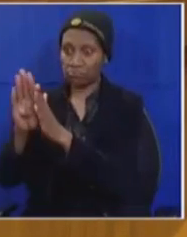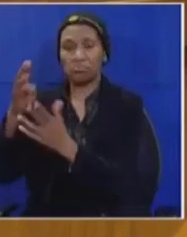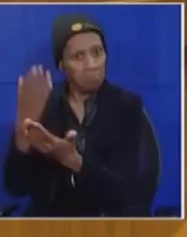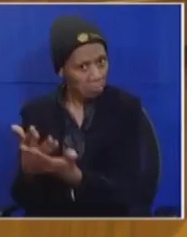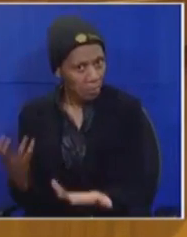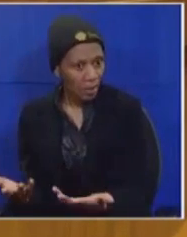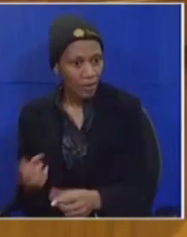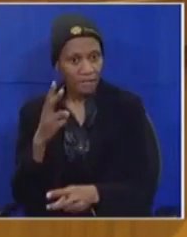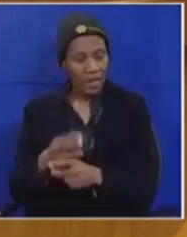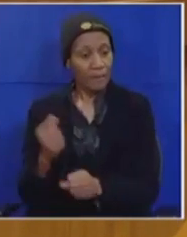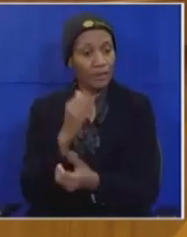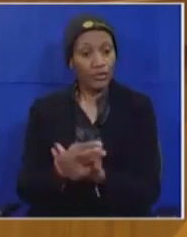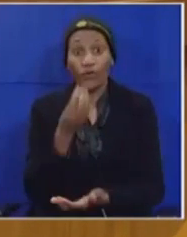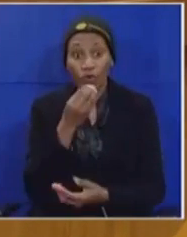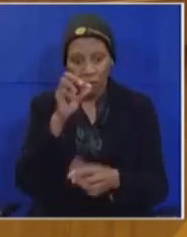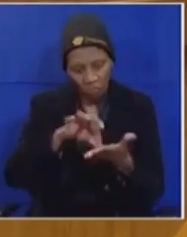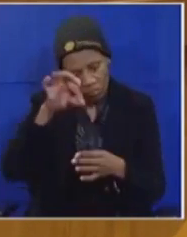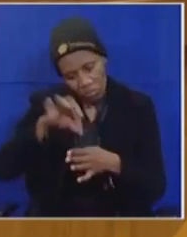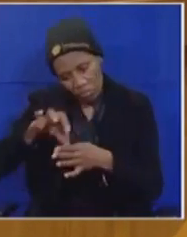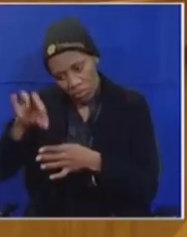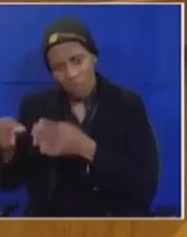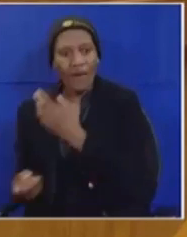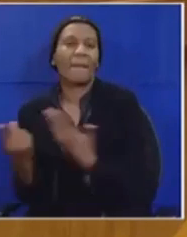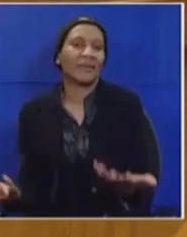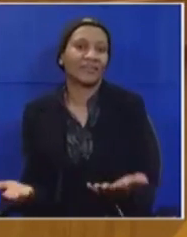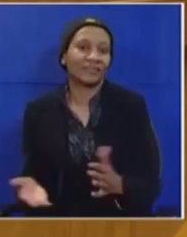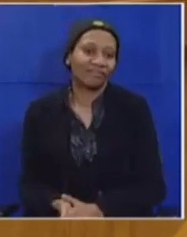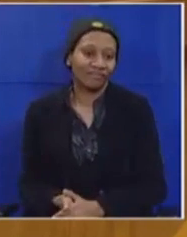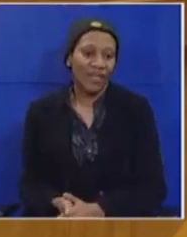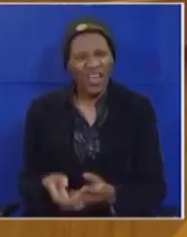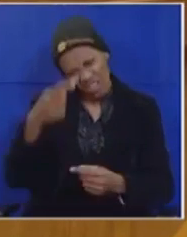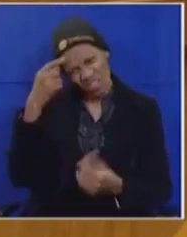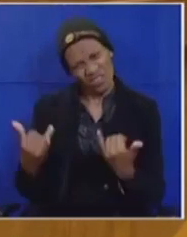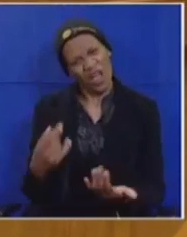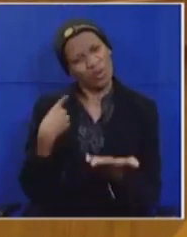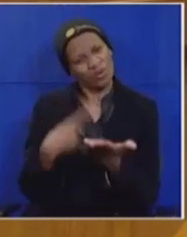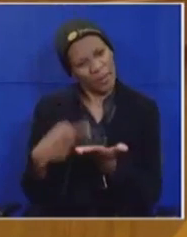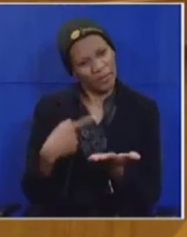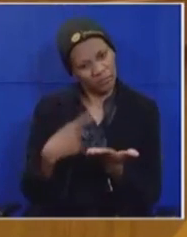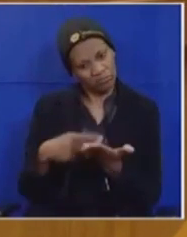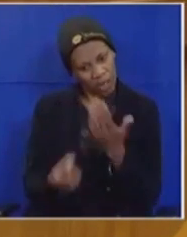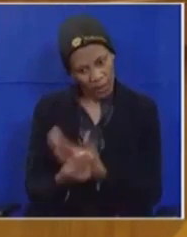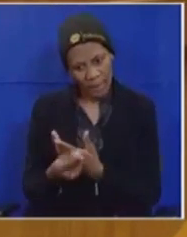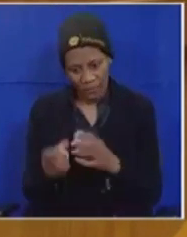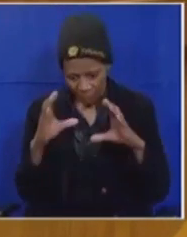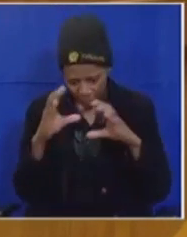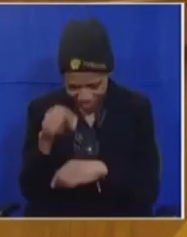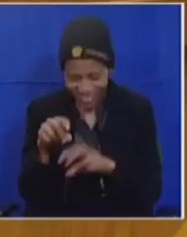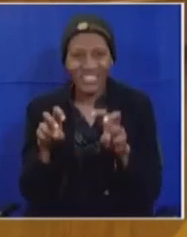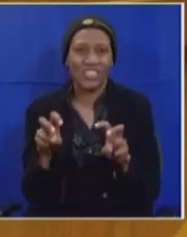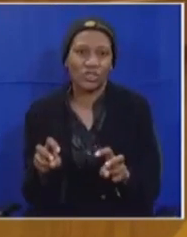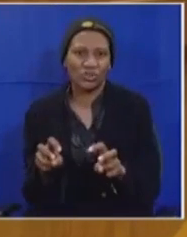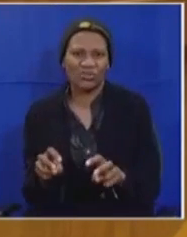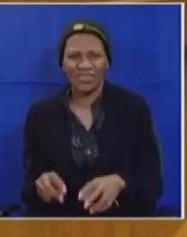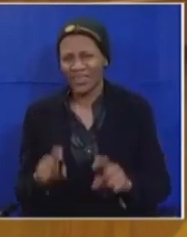ensure that there is food security. I think that that's where the debate must now revolve around, because we should no longer